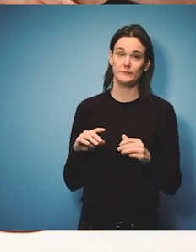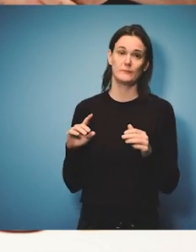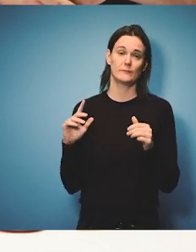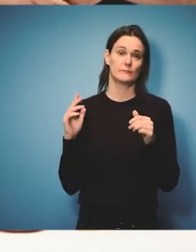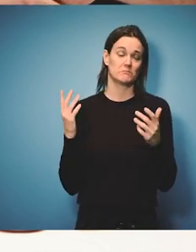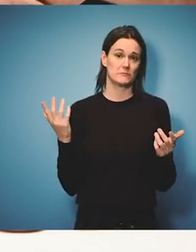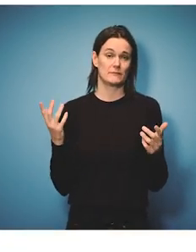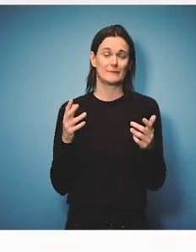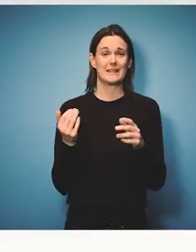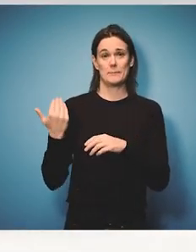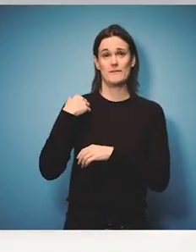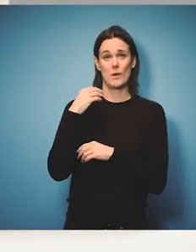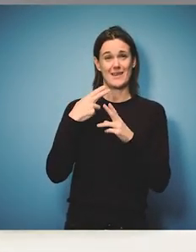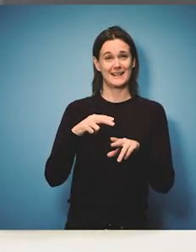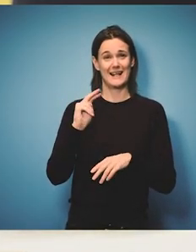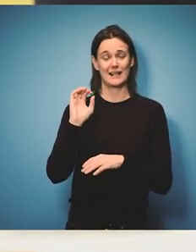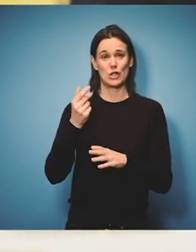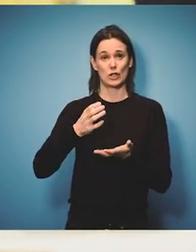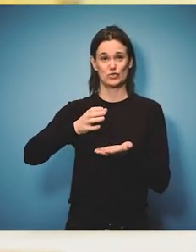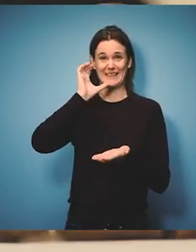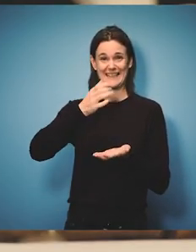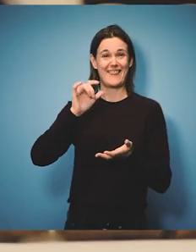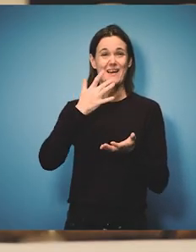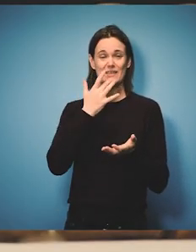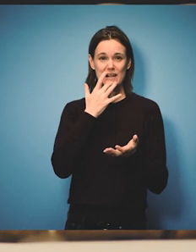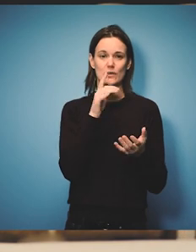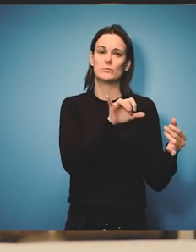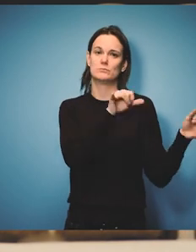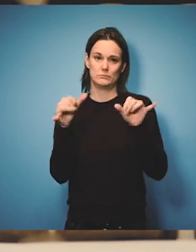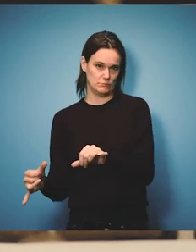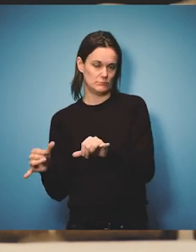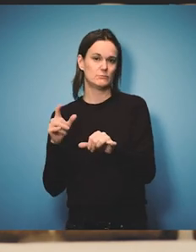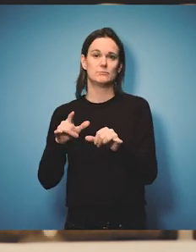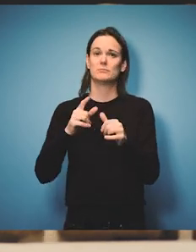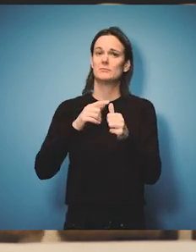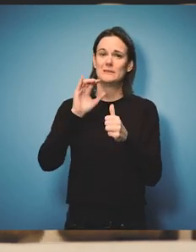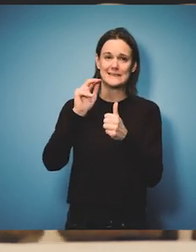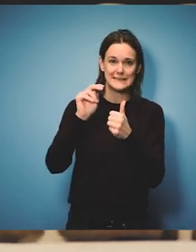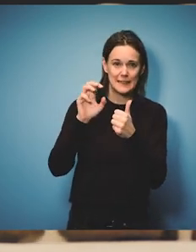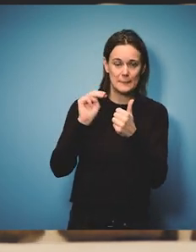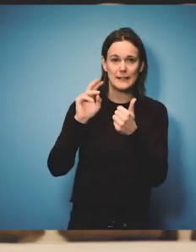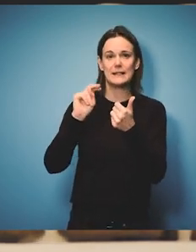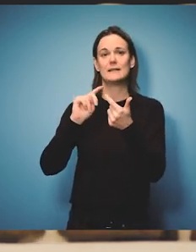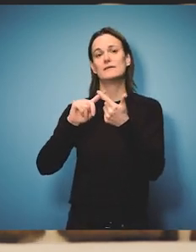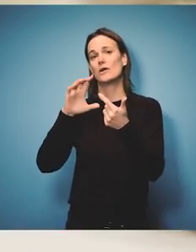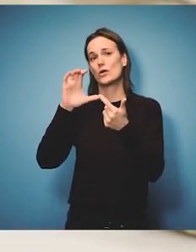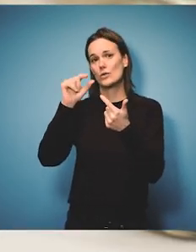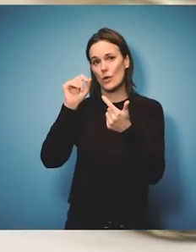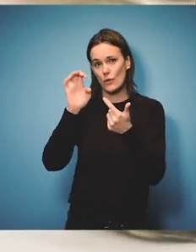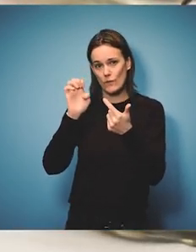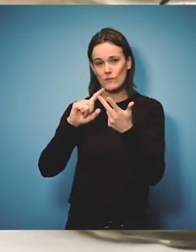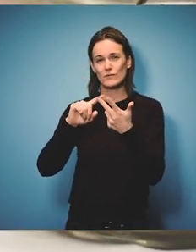what do we need to do first? So first of all, we're gonna use some of the same flavors that was used in the eggnog. Same spices,